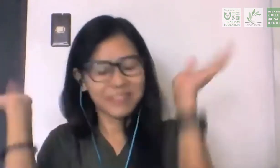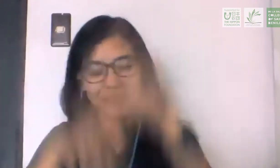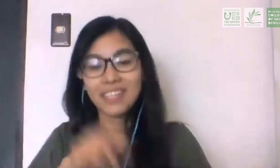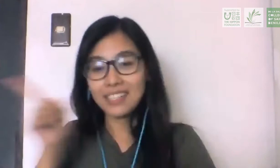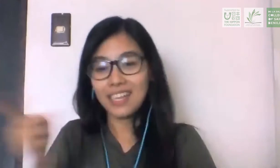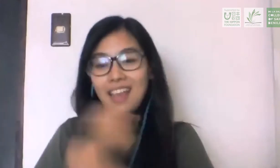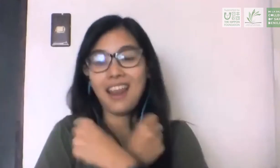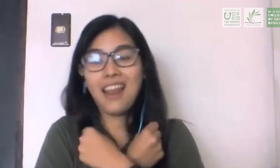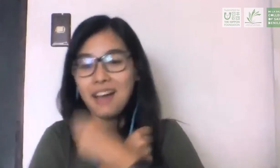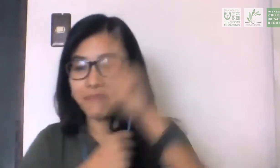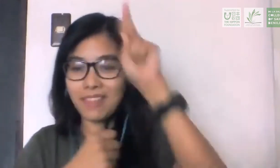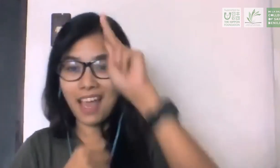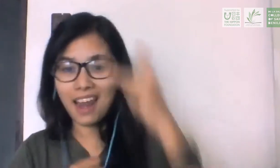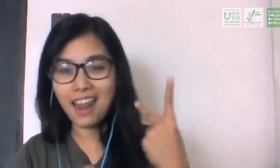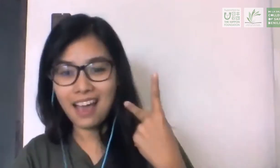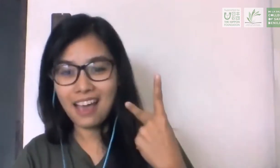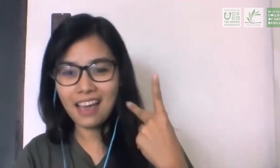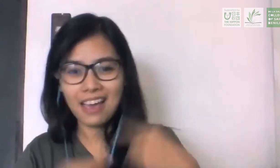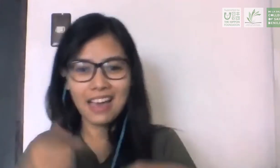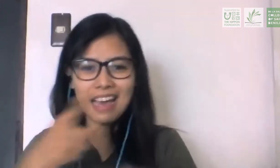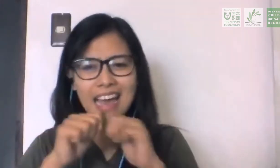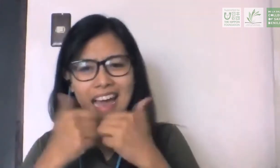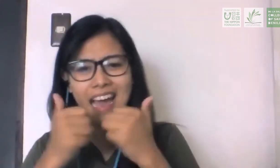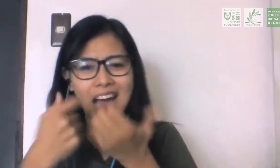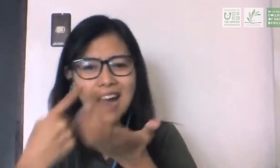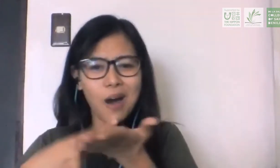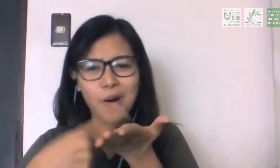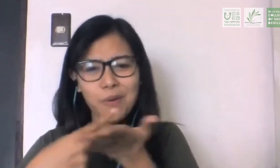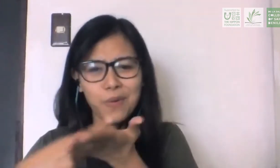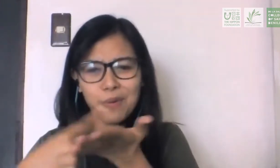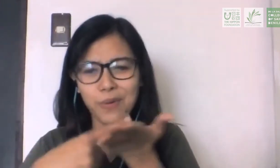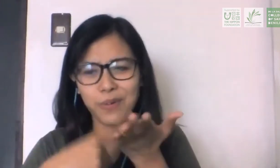the SVO problem? So love,